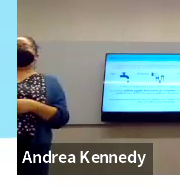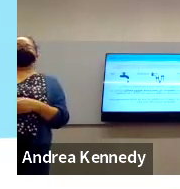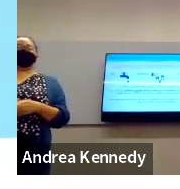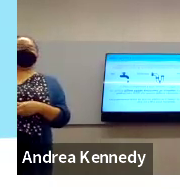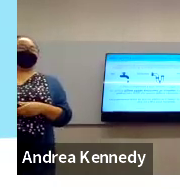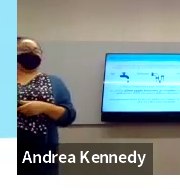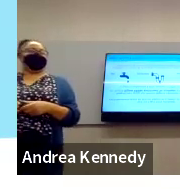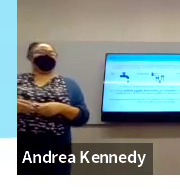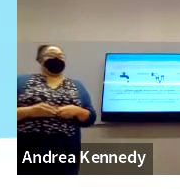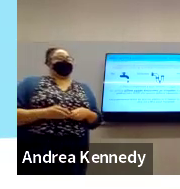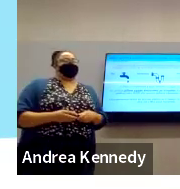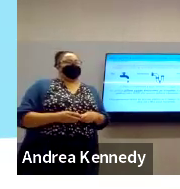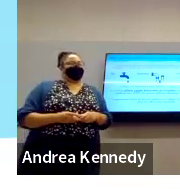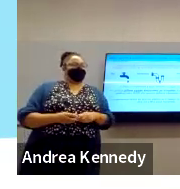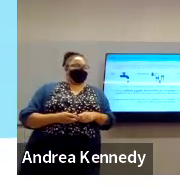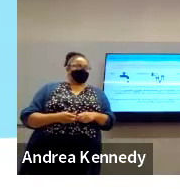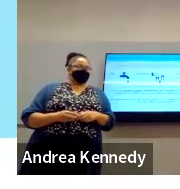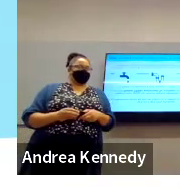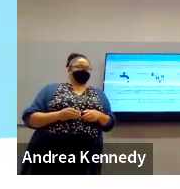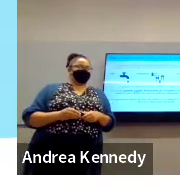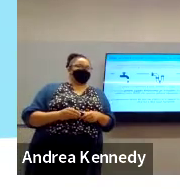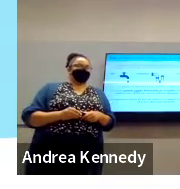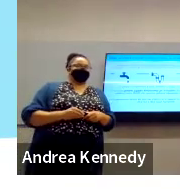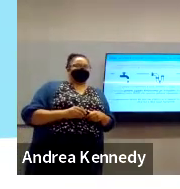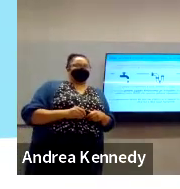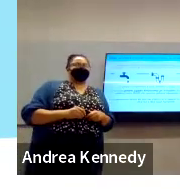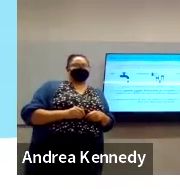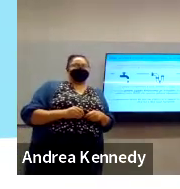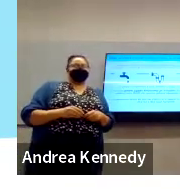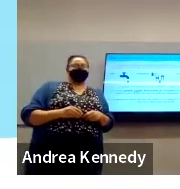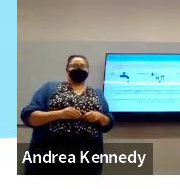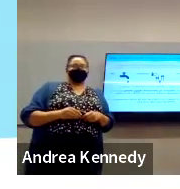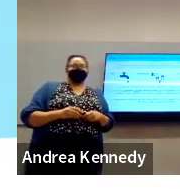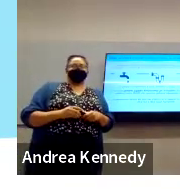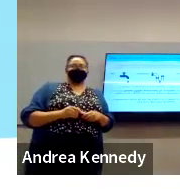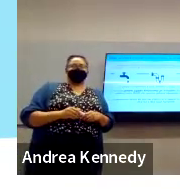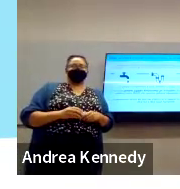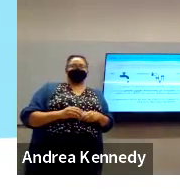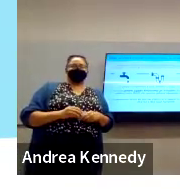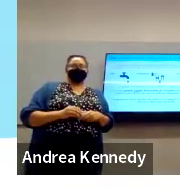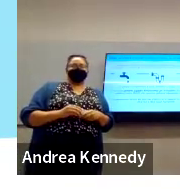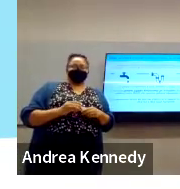rate. Okay, so Let me just,